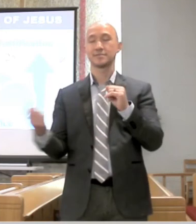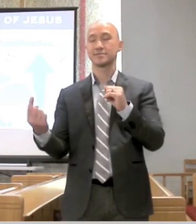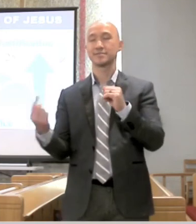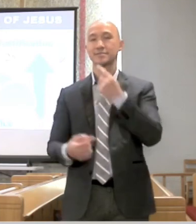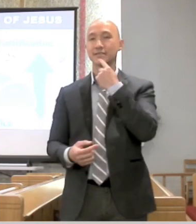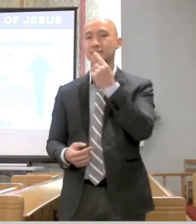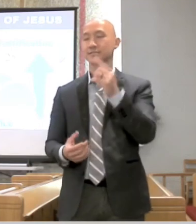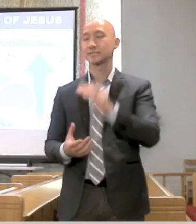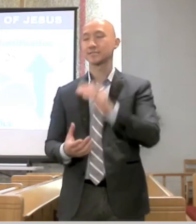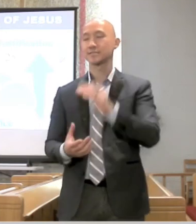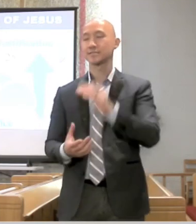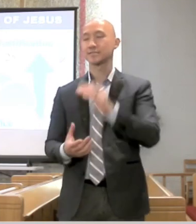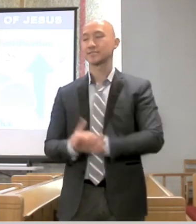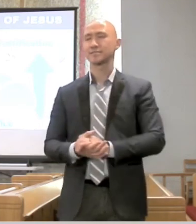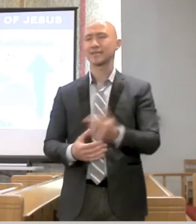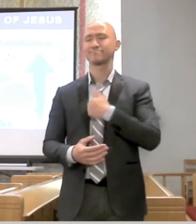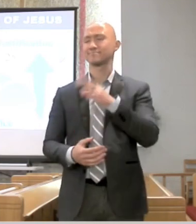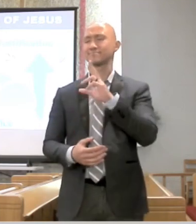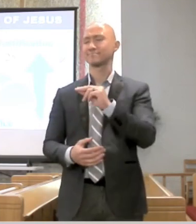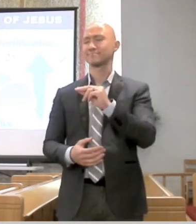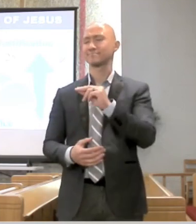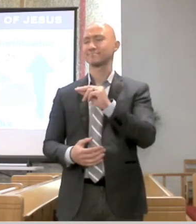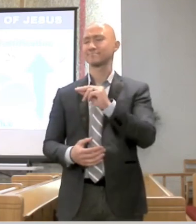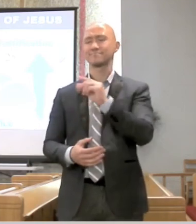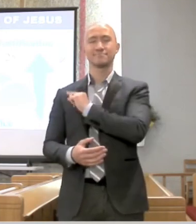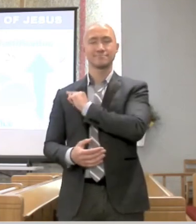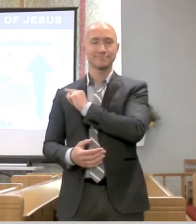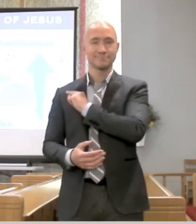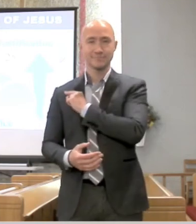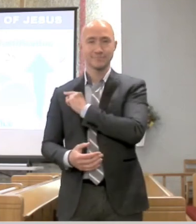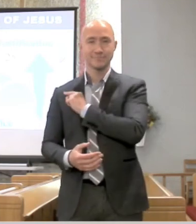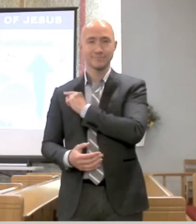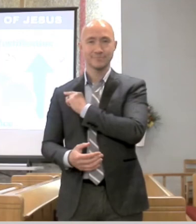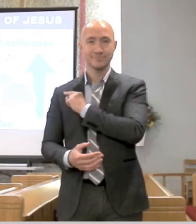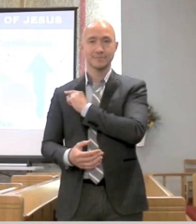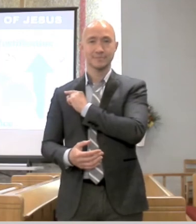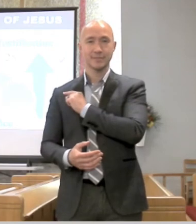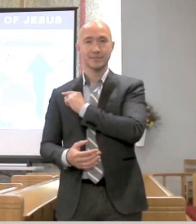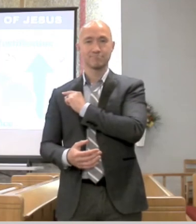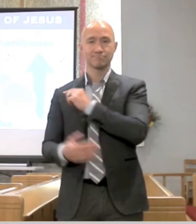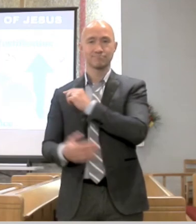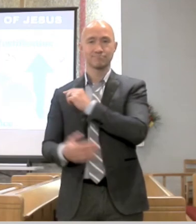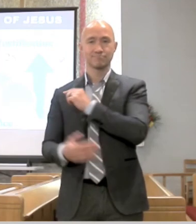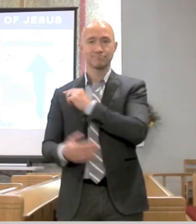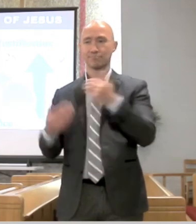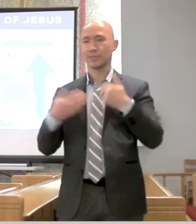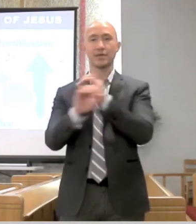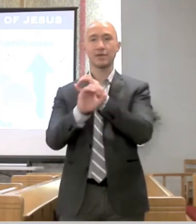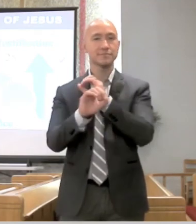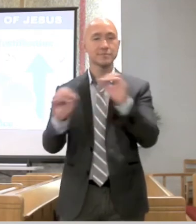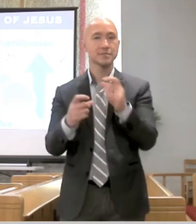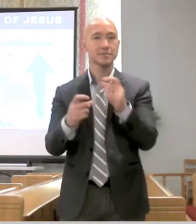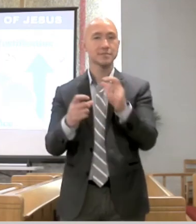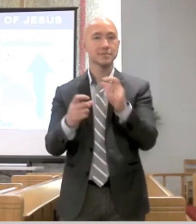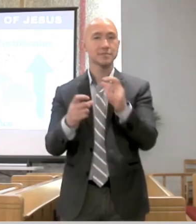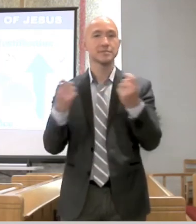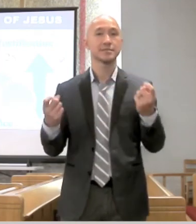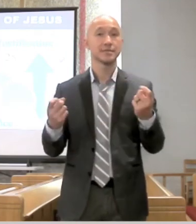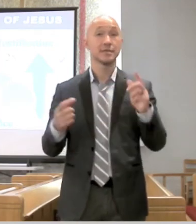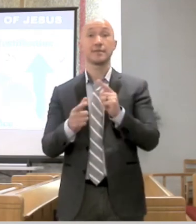in the crowd then saying, crucify him, kill him. The emperor is my true